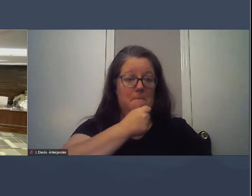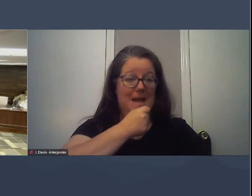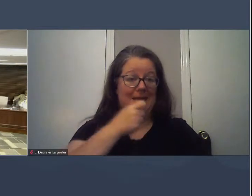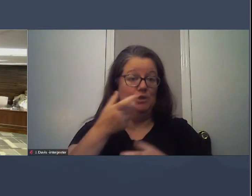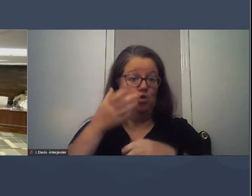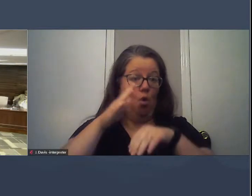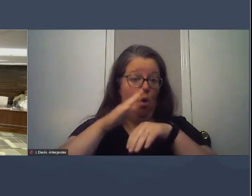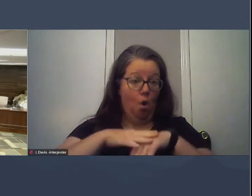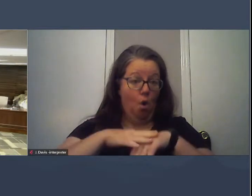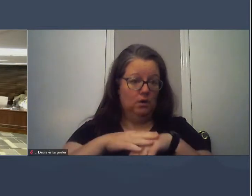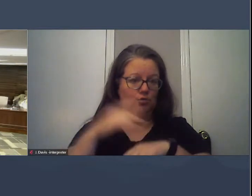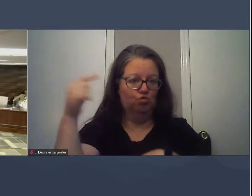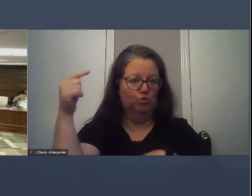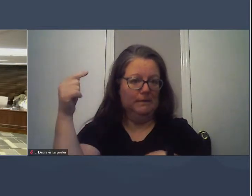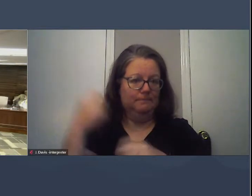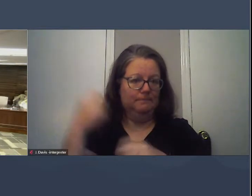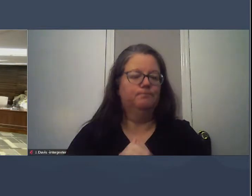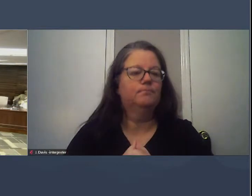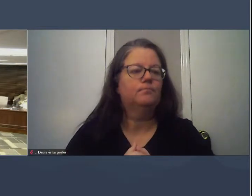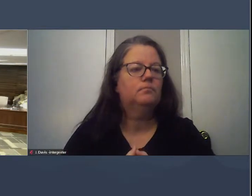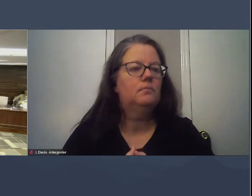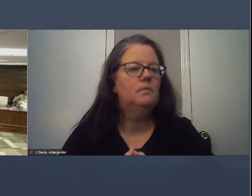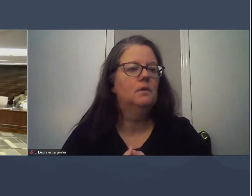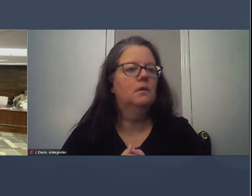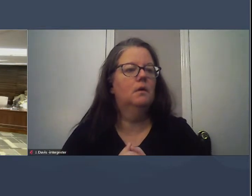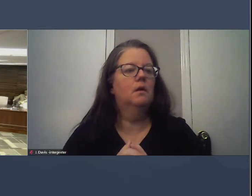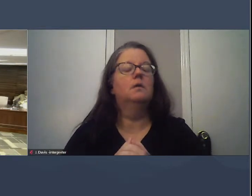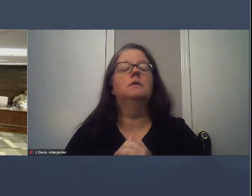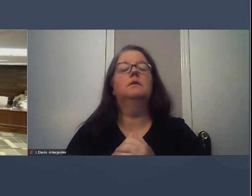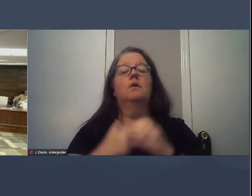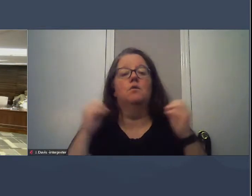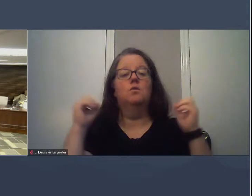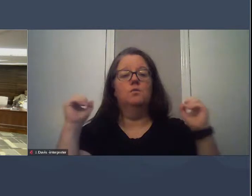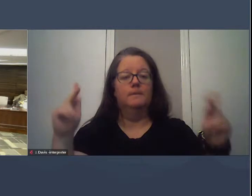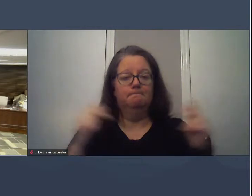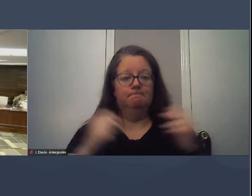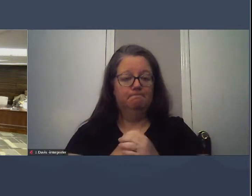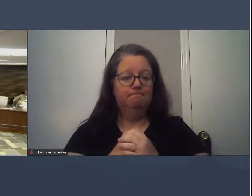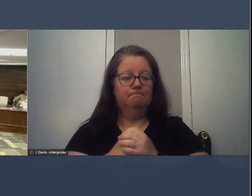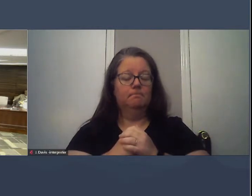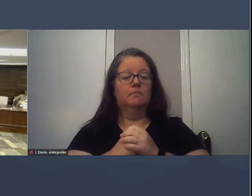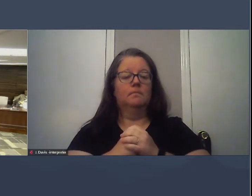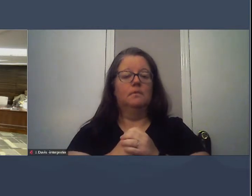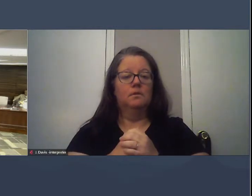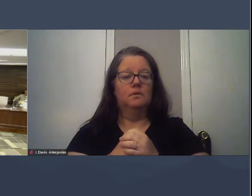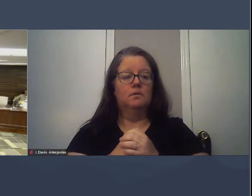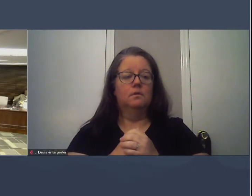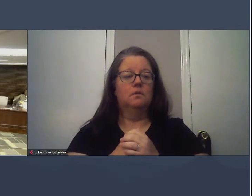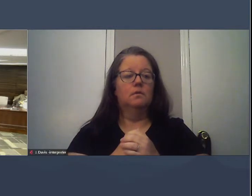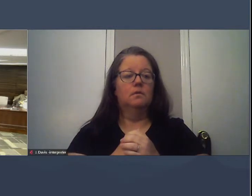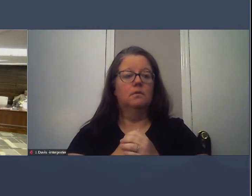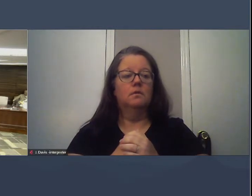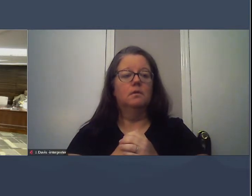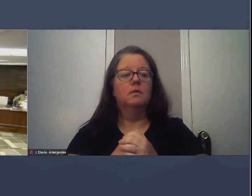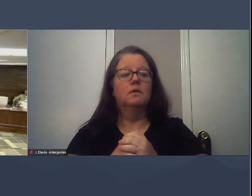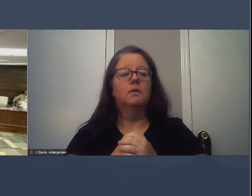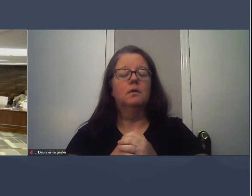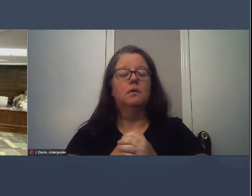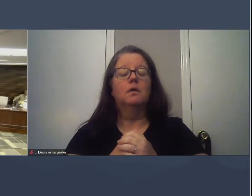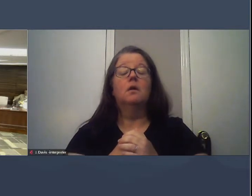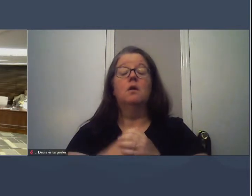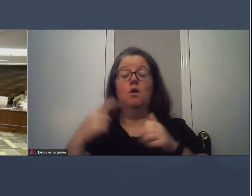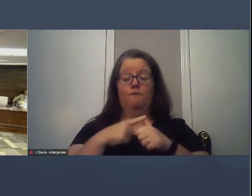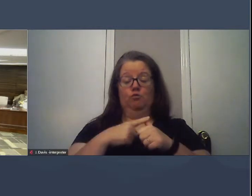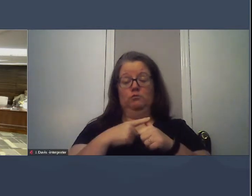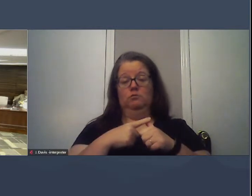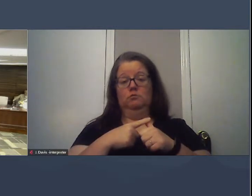then we'll do this fair here. All right. On your start, Mr. Price. Well, first of all, thank